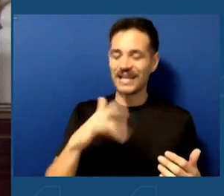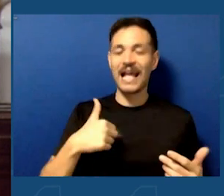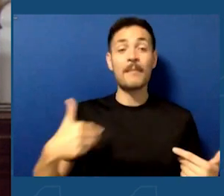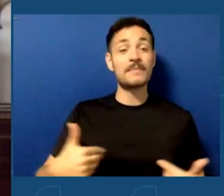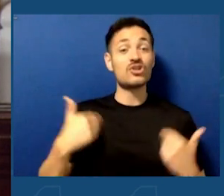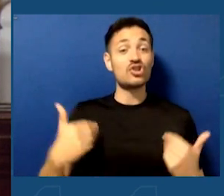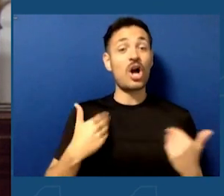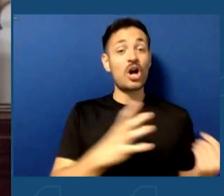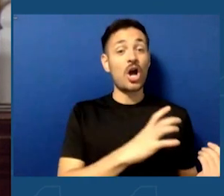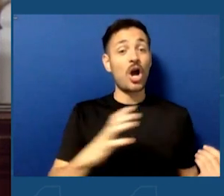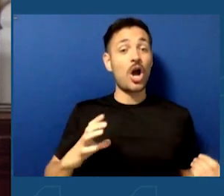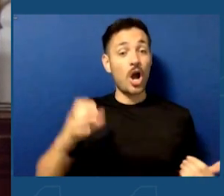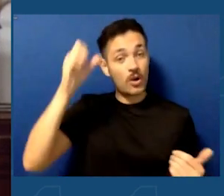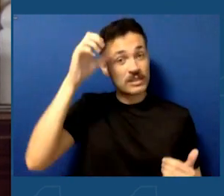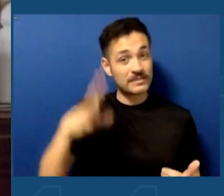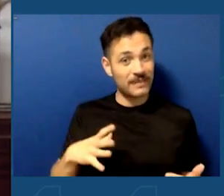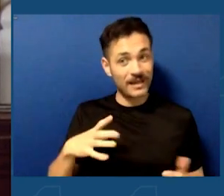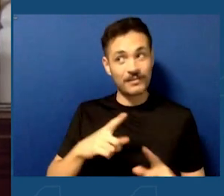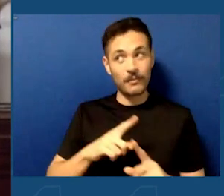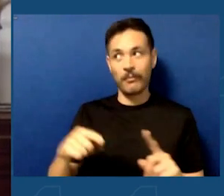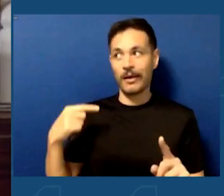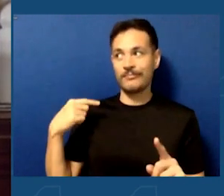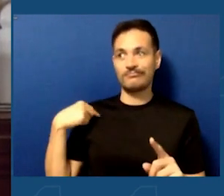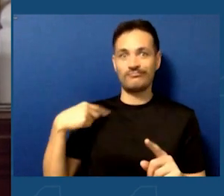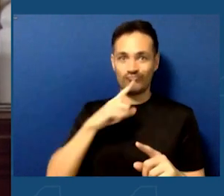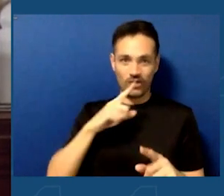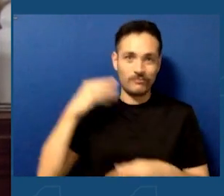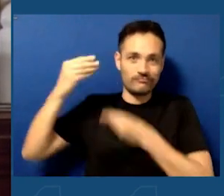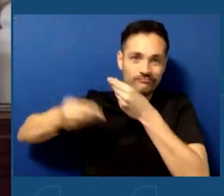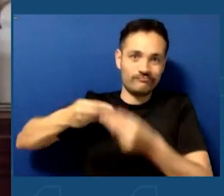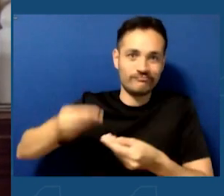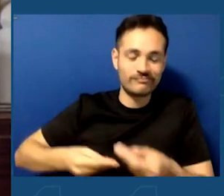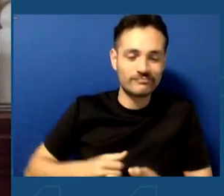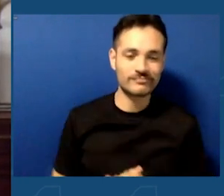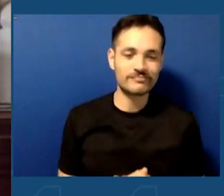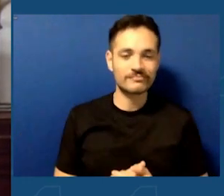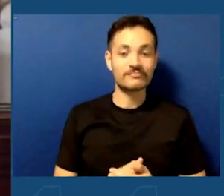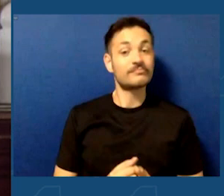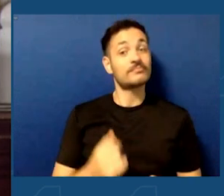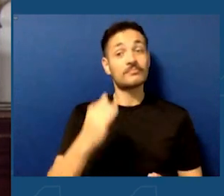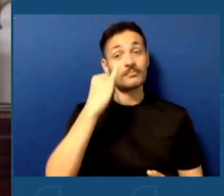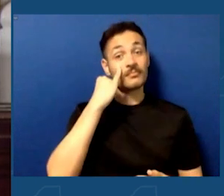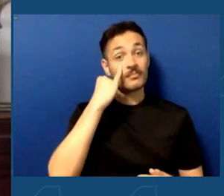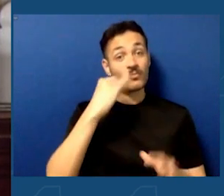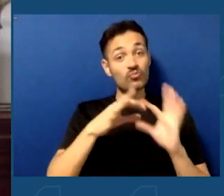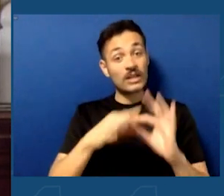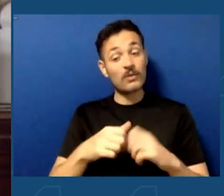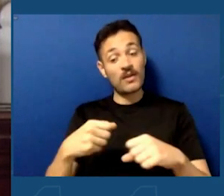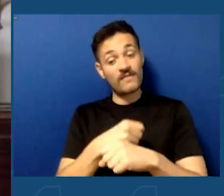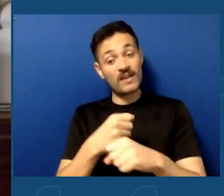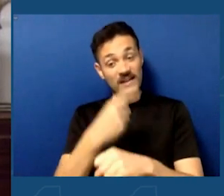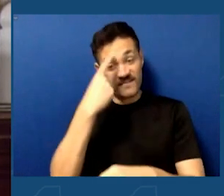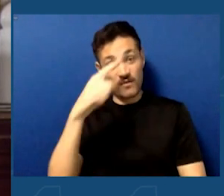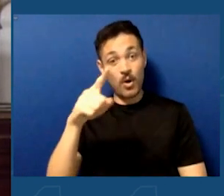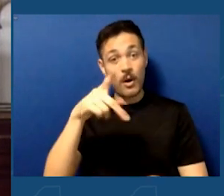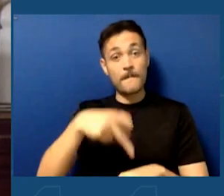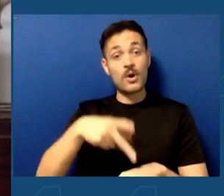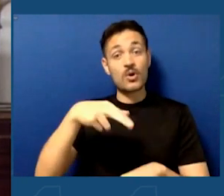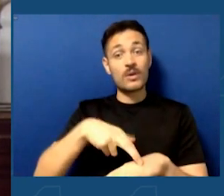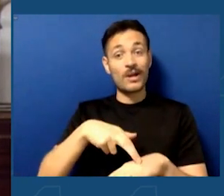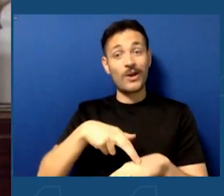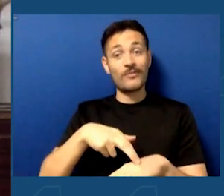of giants. And when it comes to fighting for Puerto Rico, the United States Congress has no greater